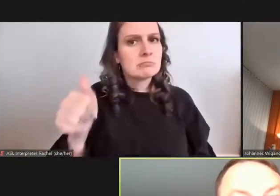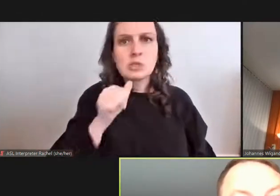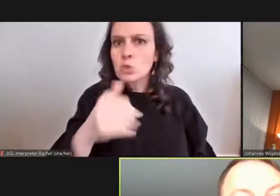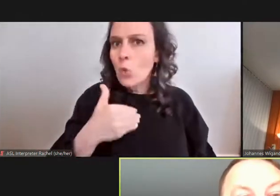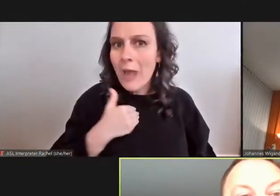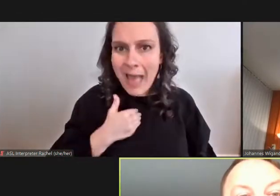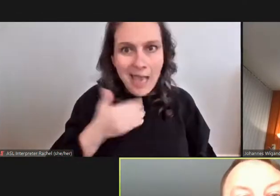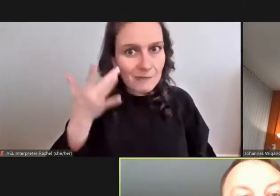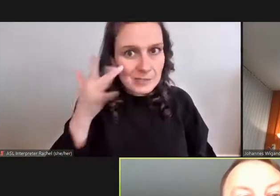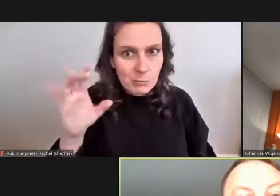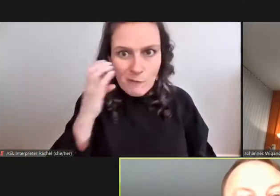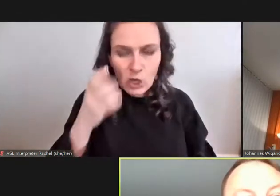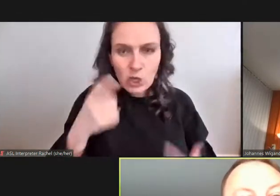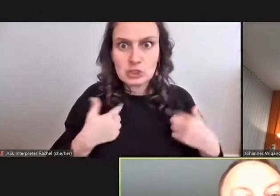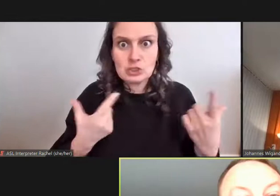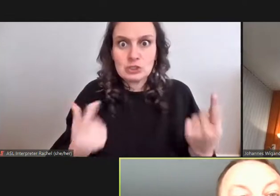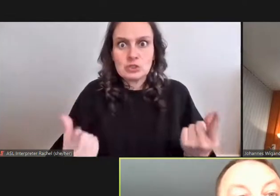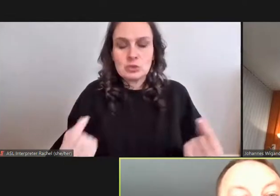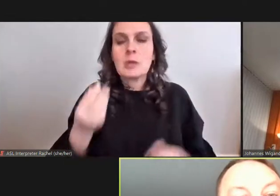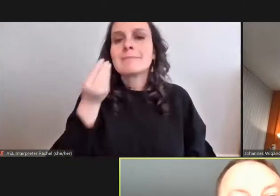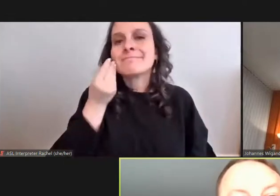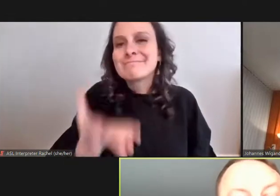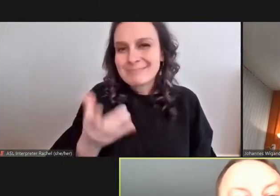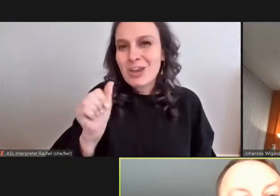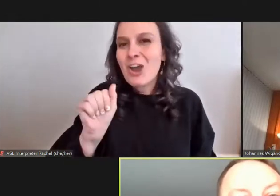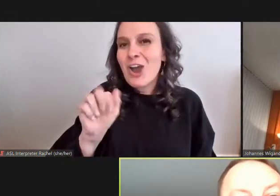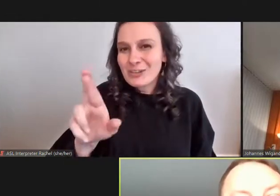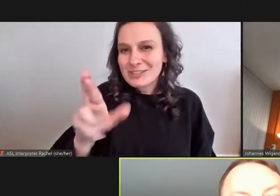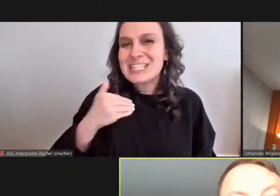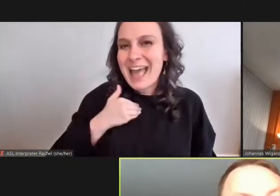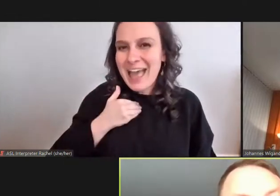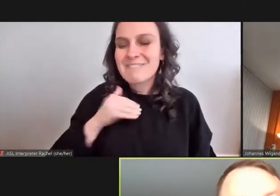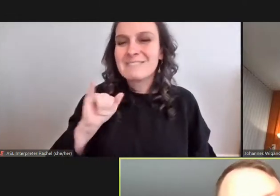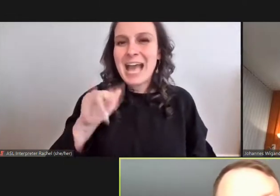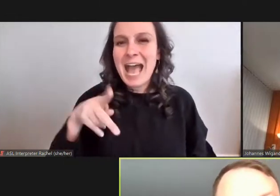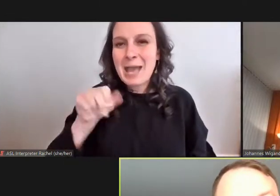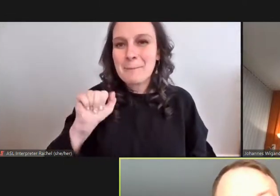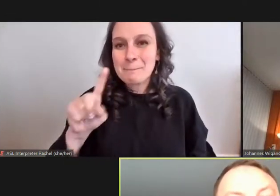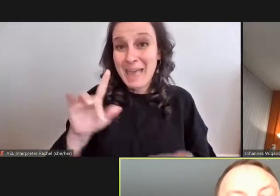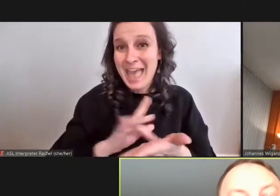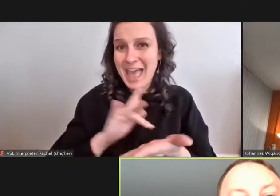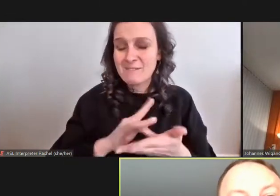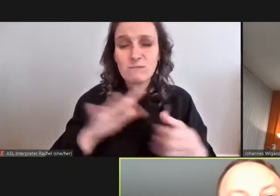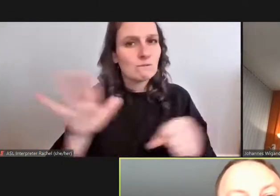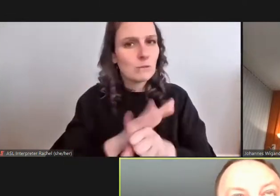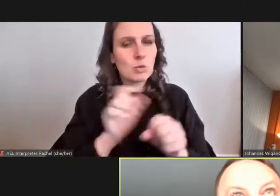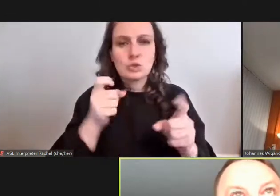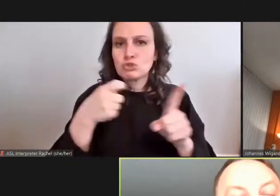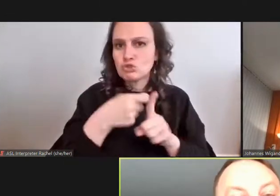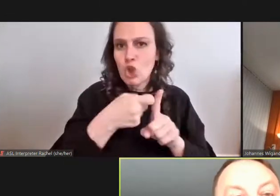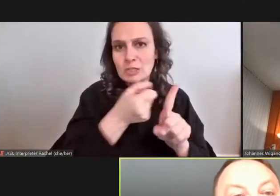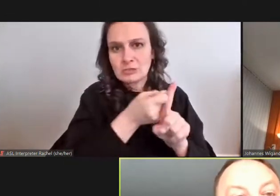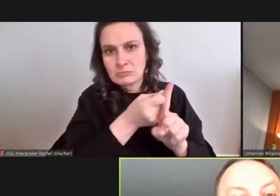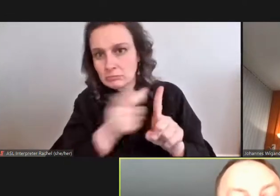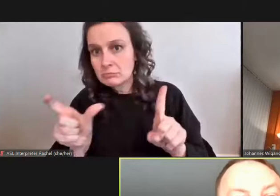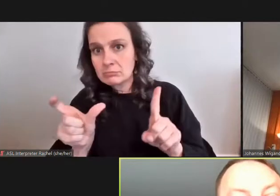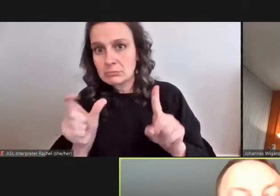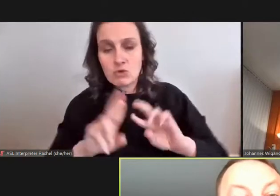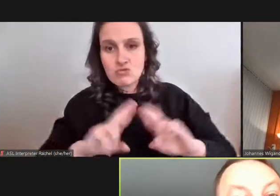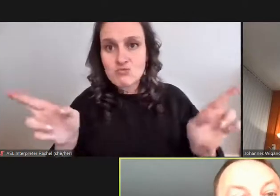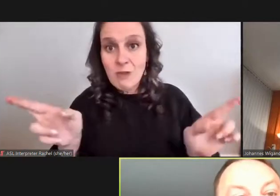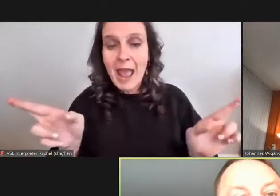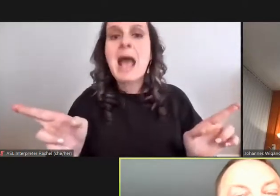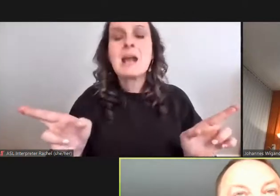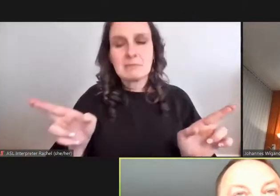don't have a smartphone, right? So Outreach has iPads that are fully charged and that we let